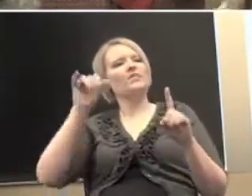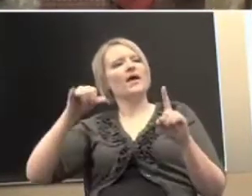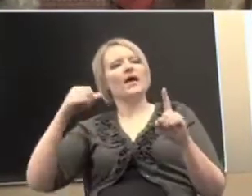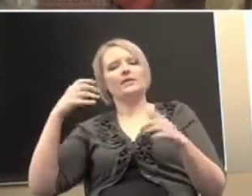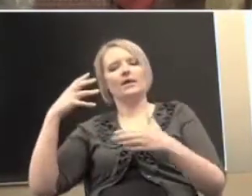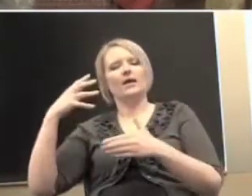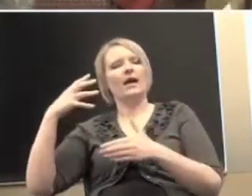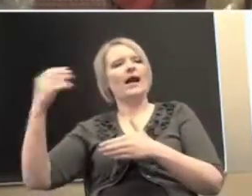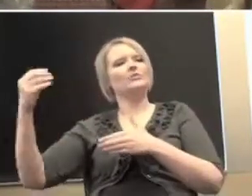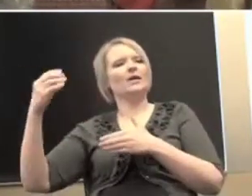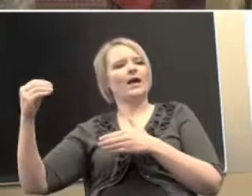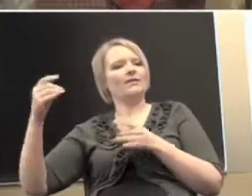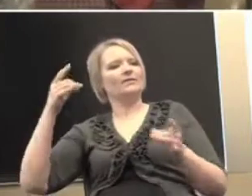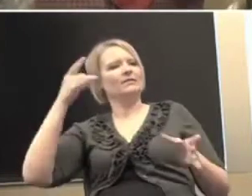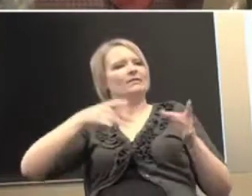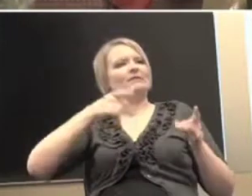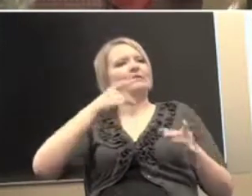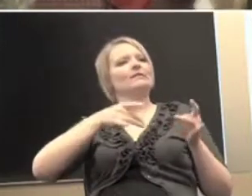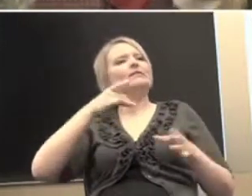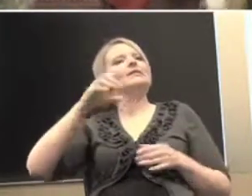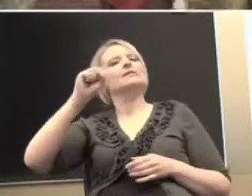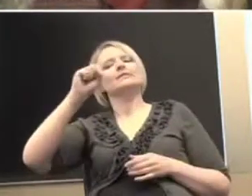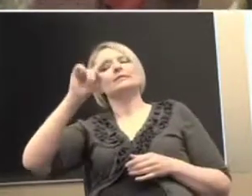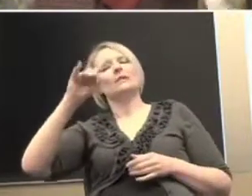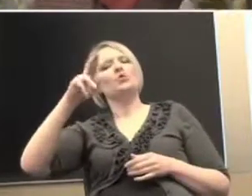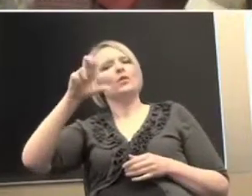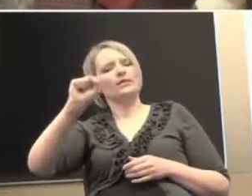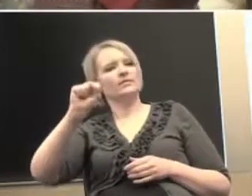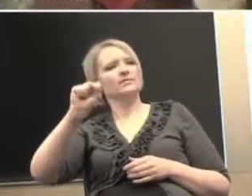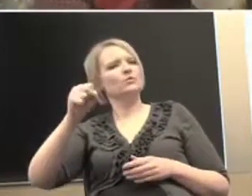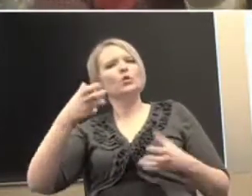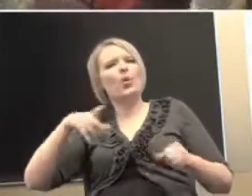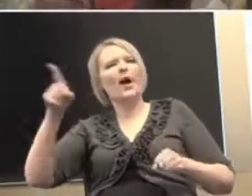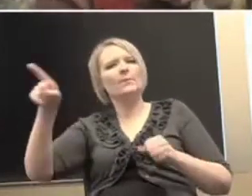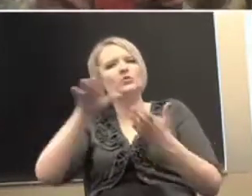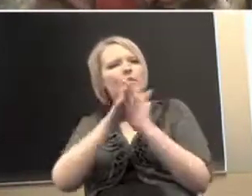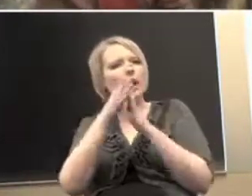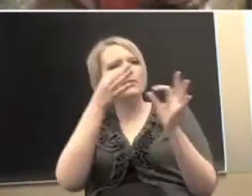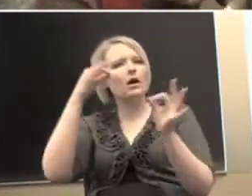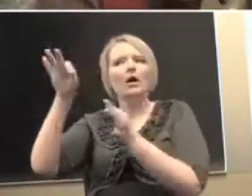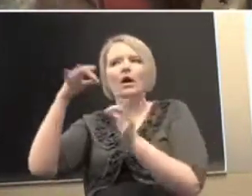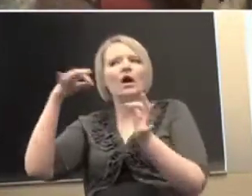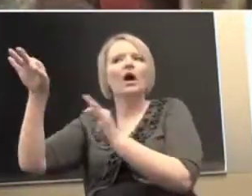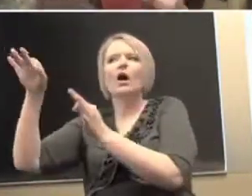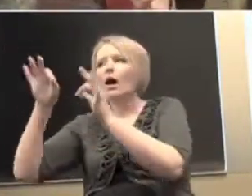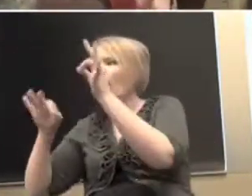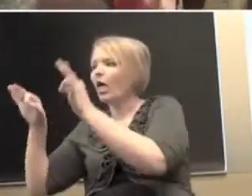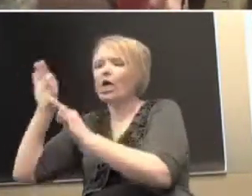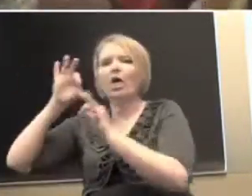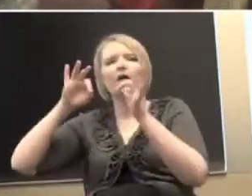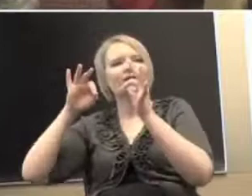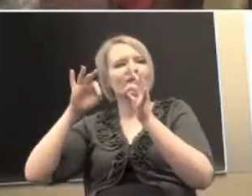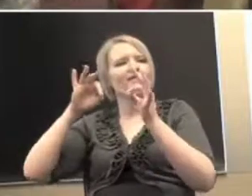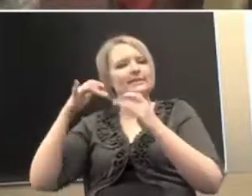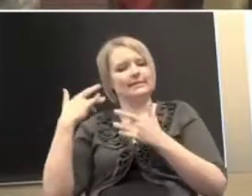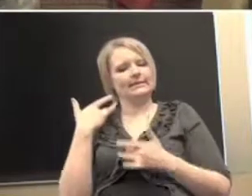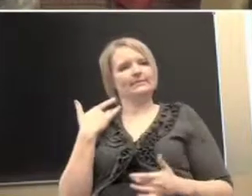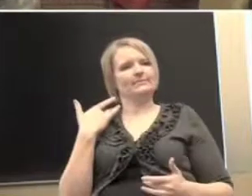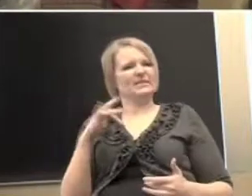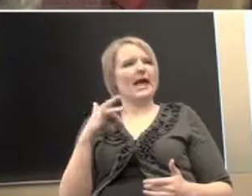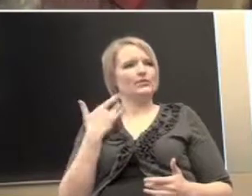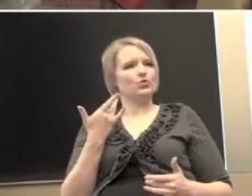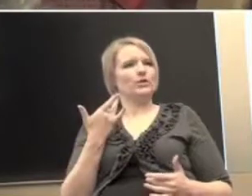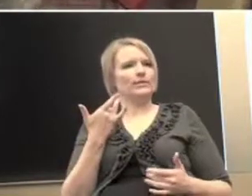his inability to be able to be not distracted by his own sensory issues that are going on with the autism, is that we have to have that